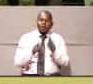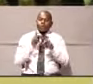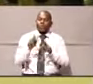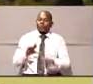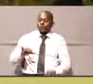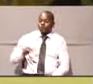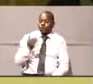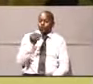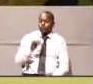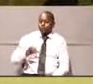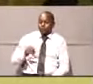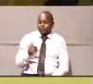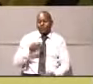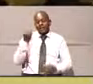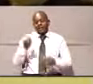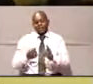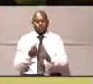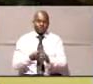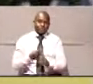that by the end of this month,